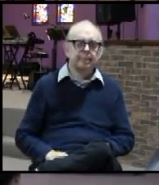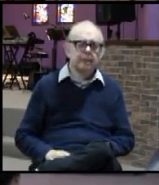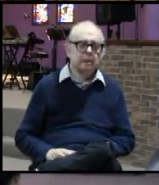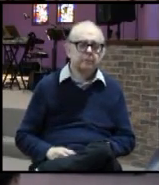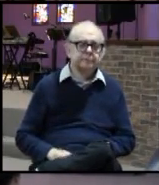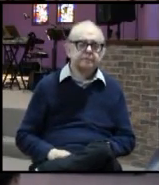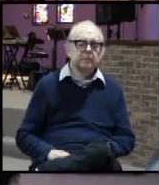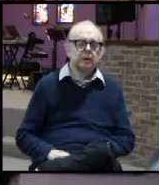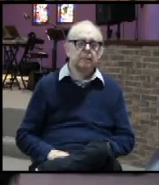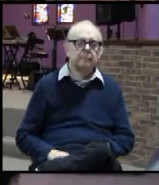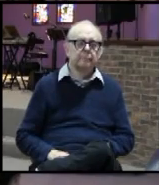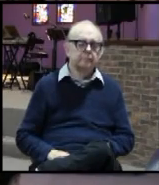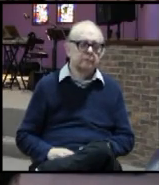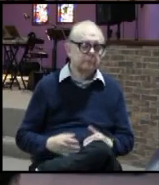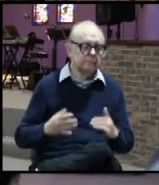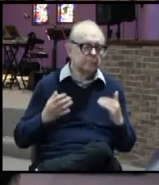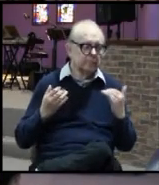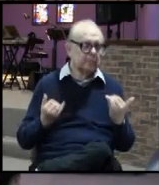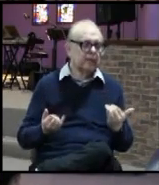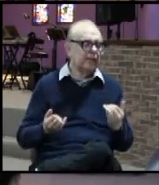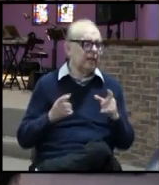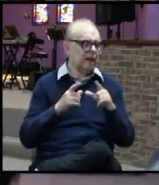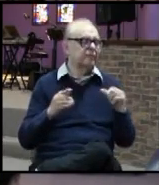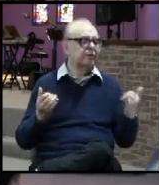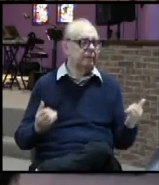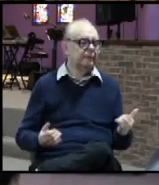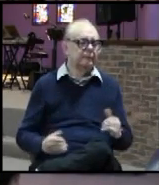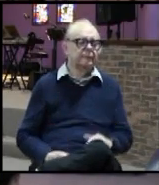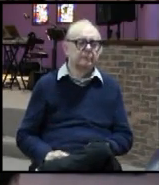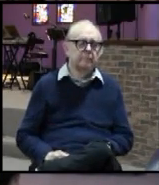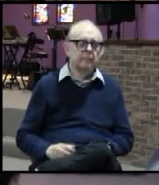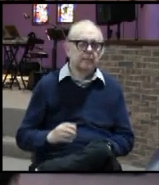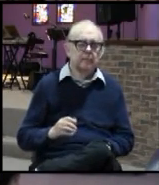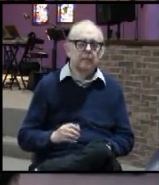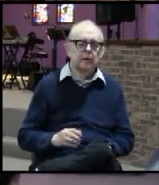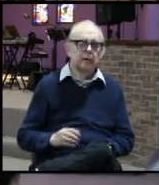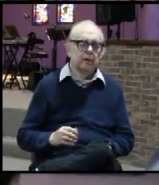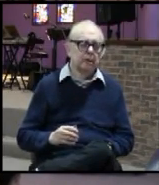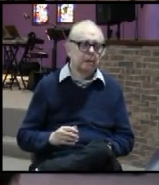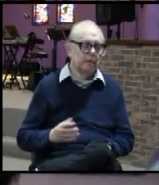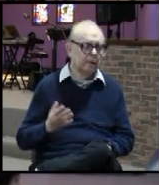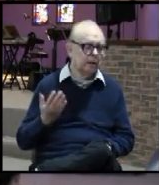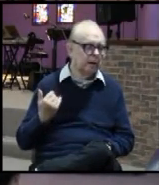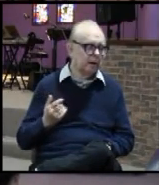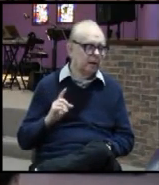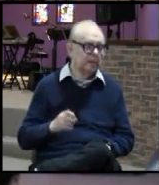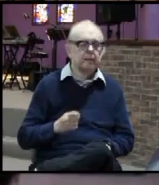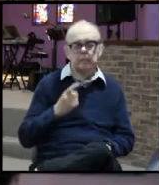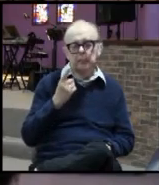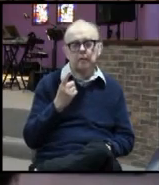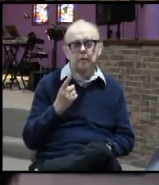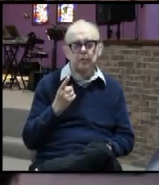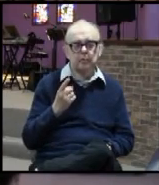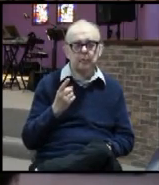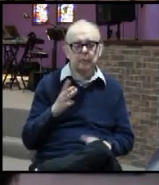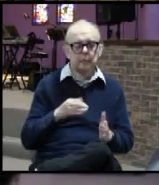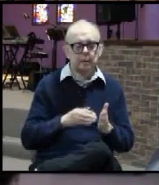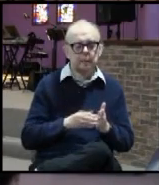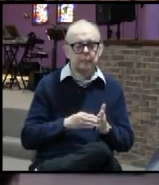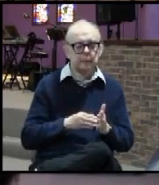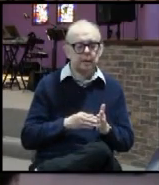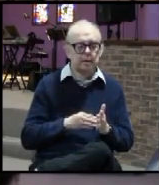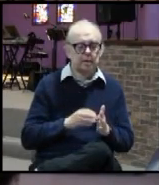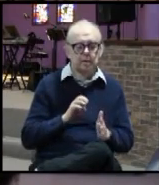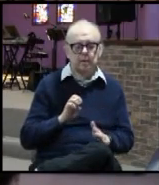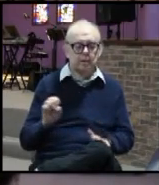Aramaic world today, or in the Aramaic world that was back then, you need to understand that in the Middle East,